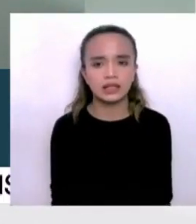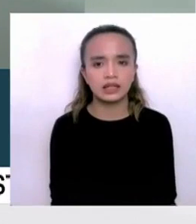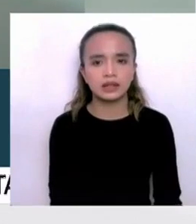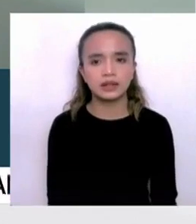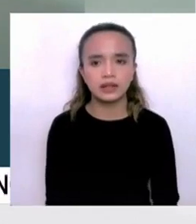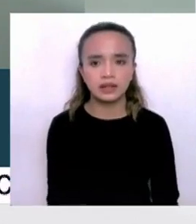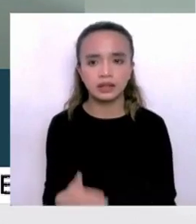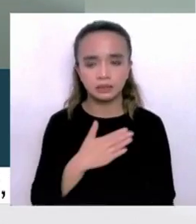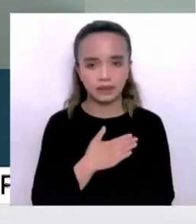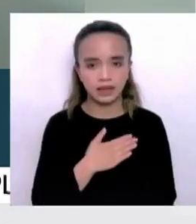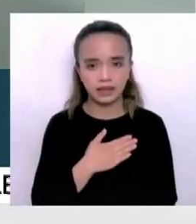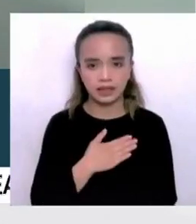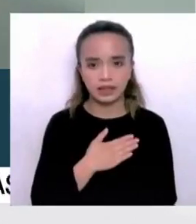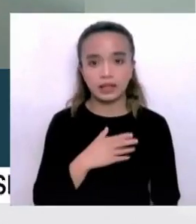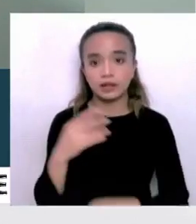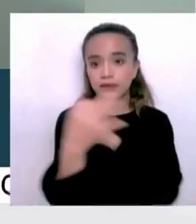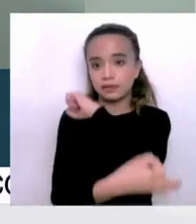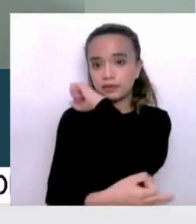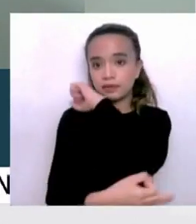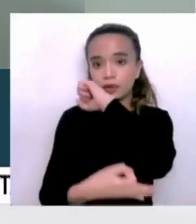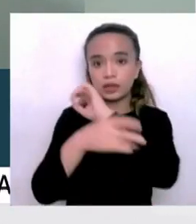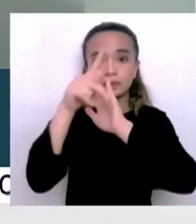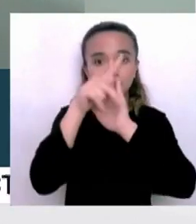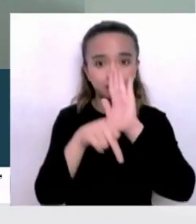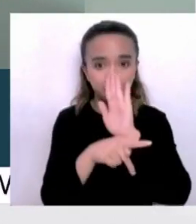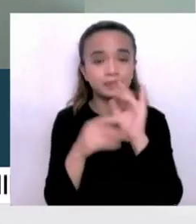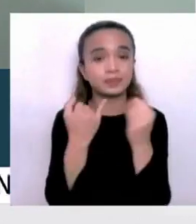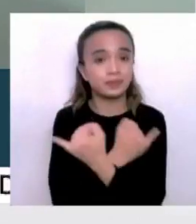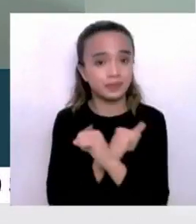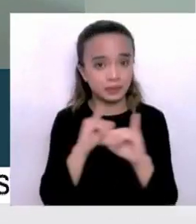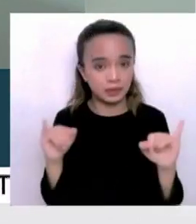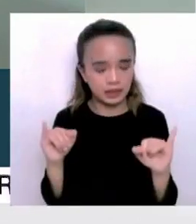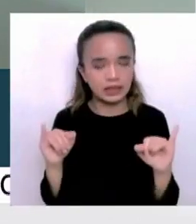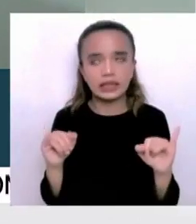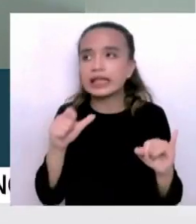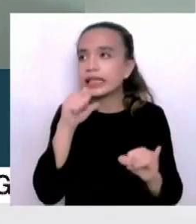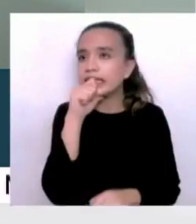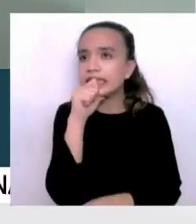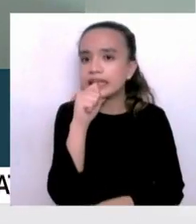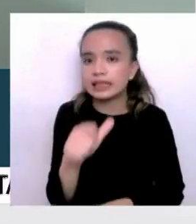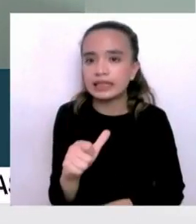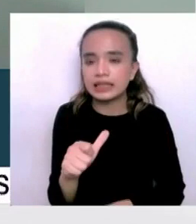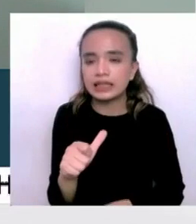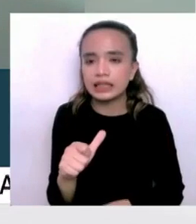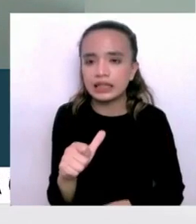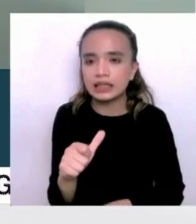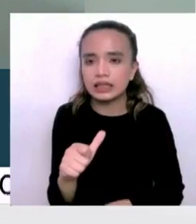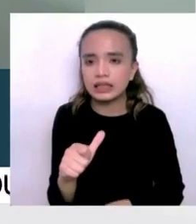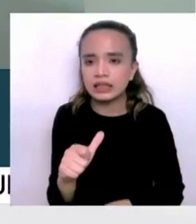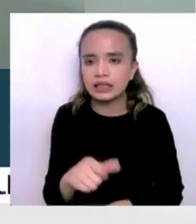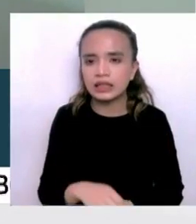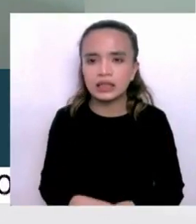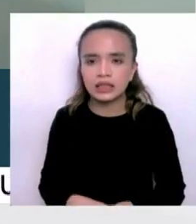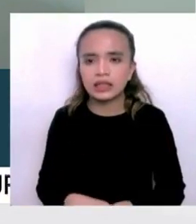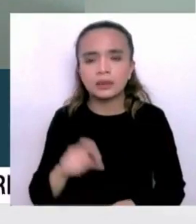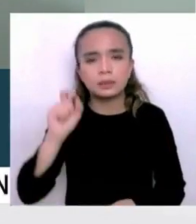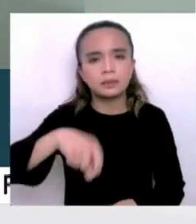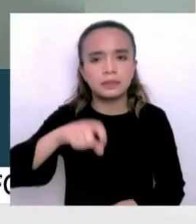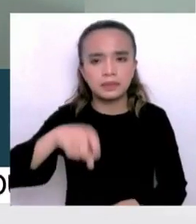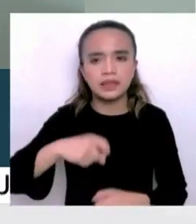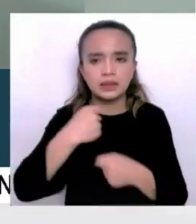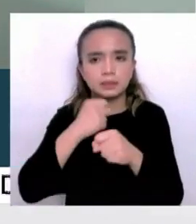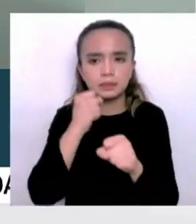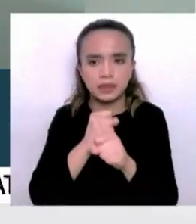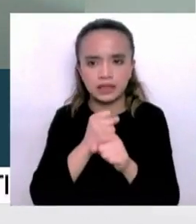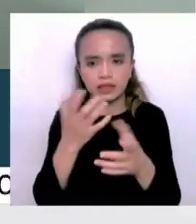while my foreign policy is independent, it is not solitary, and we have to make a lot of